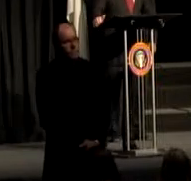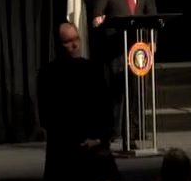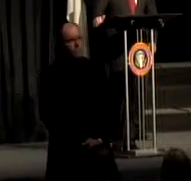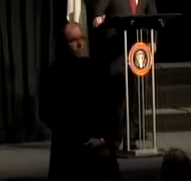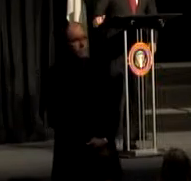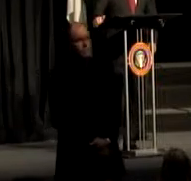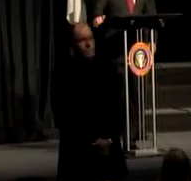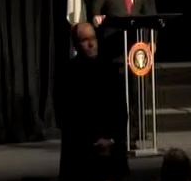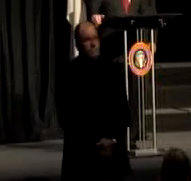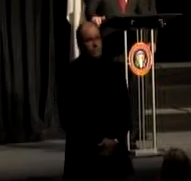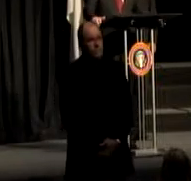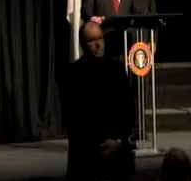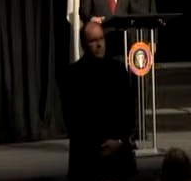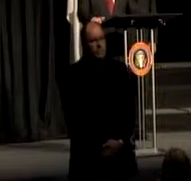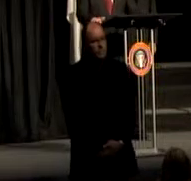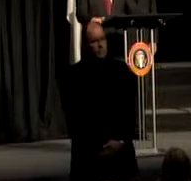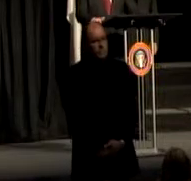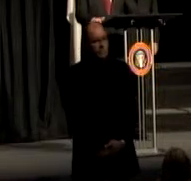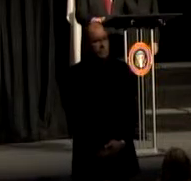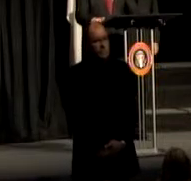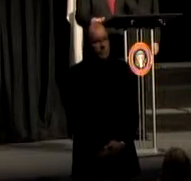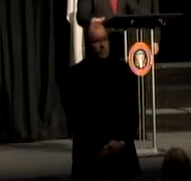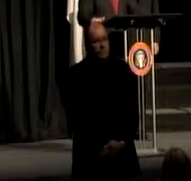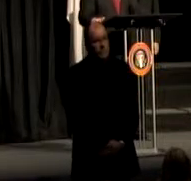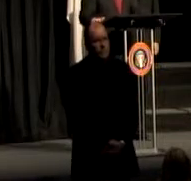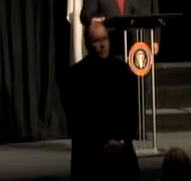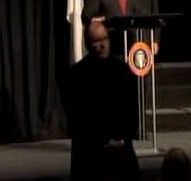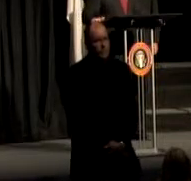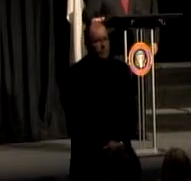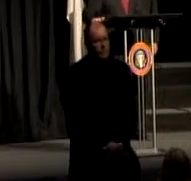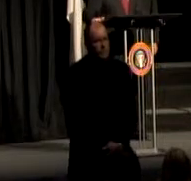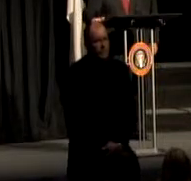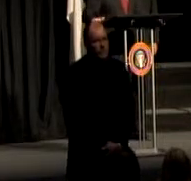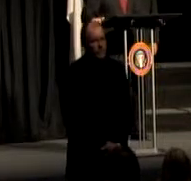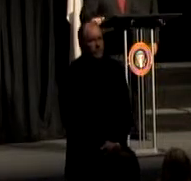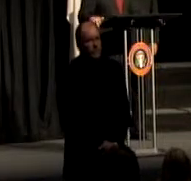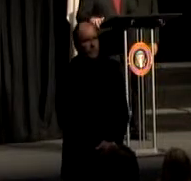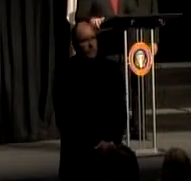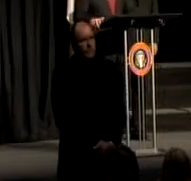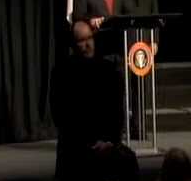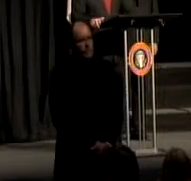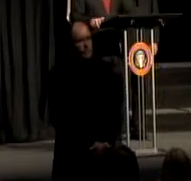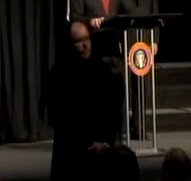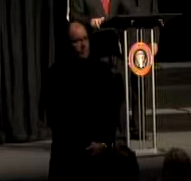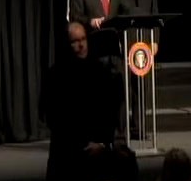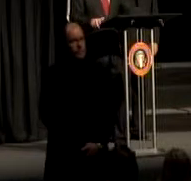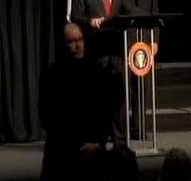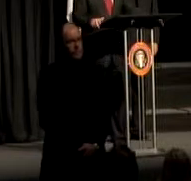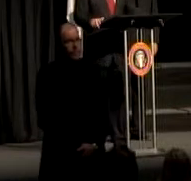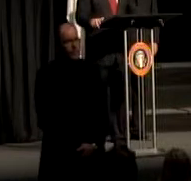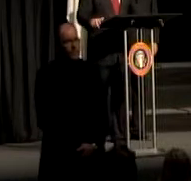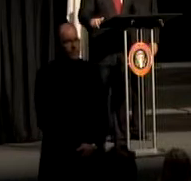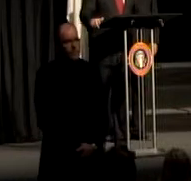mask on his face that nobody would know who he was. And the three musketeers found that out and they found out that the older king was a